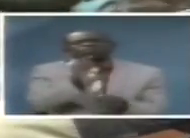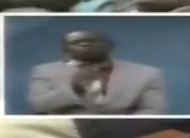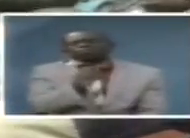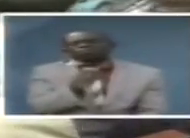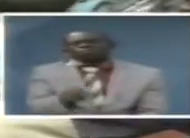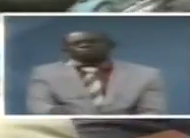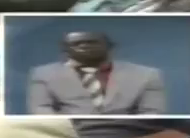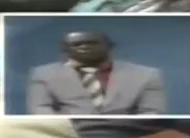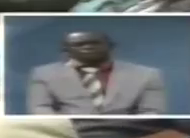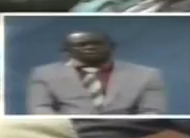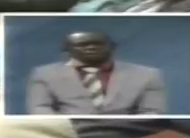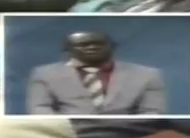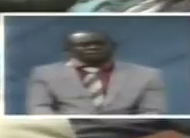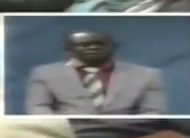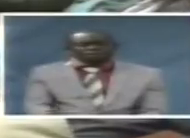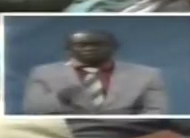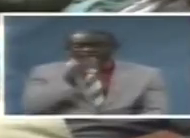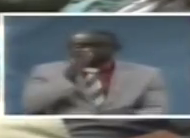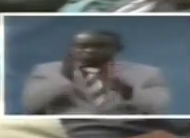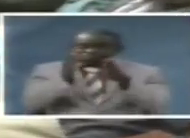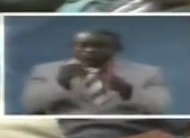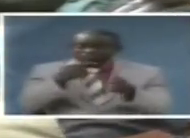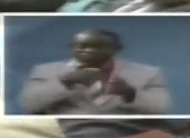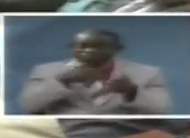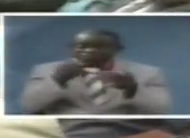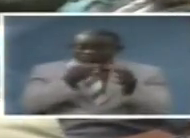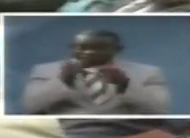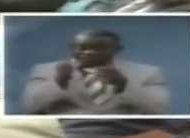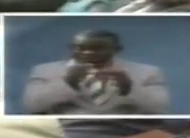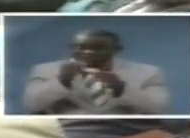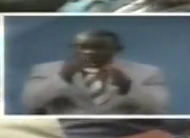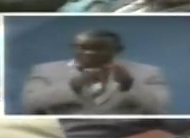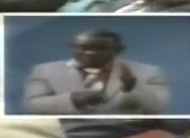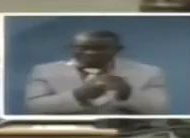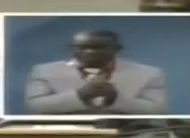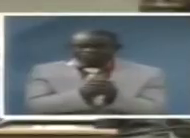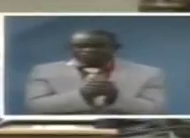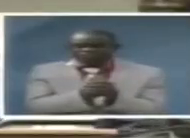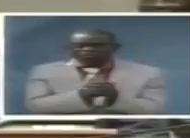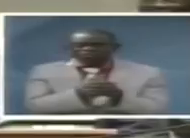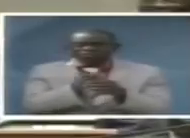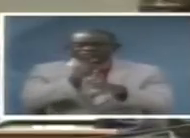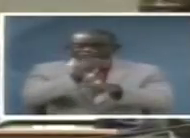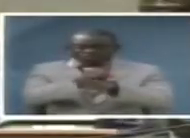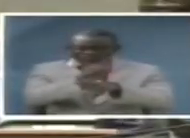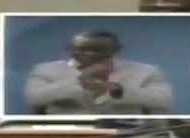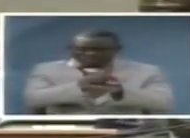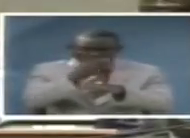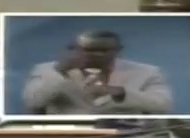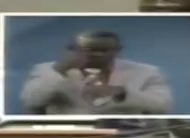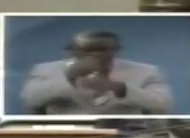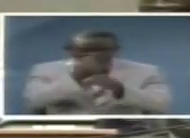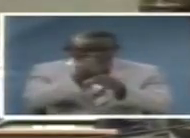Mr. Speaker, let me hasten to mention that these projects consist